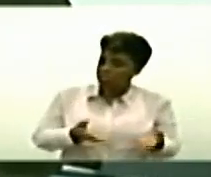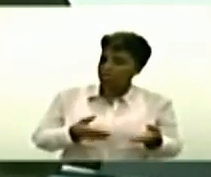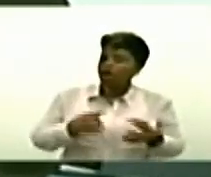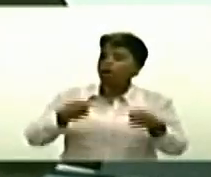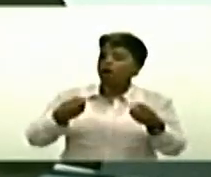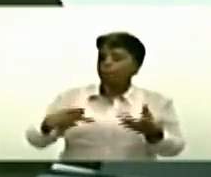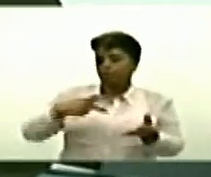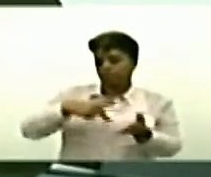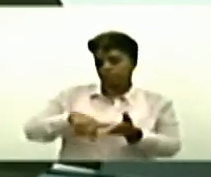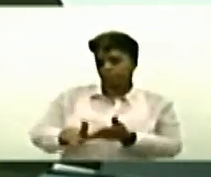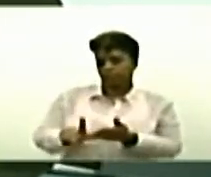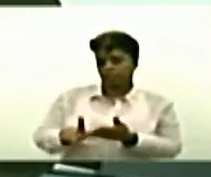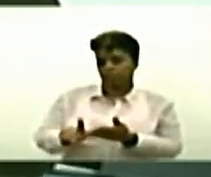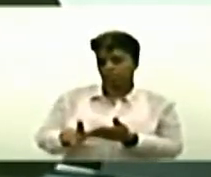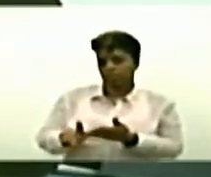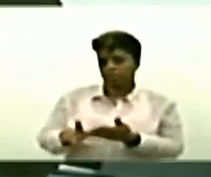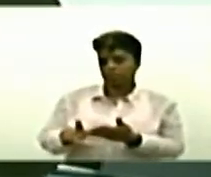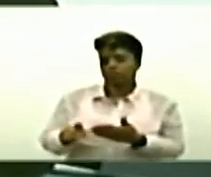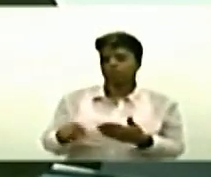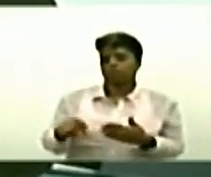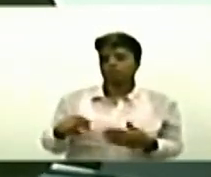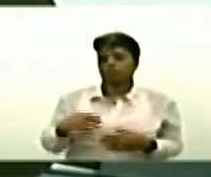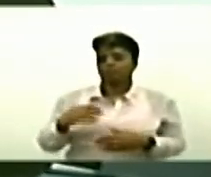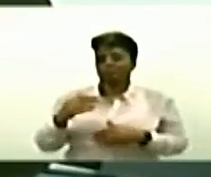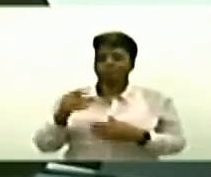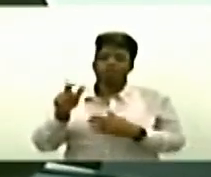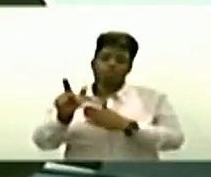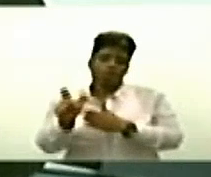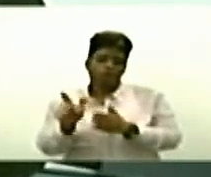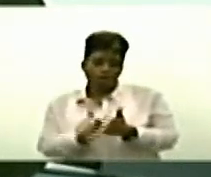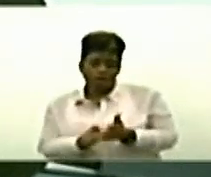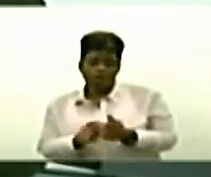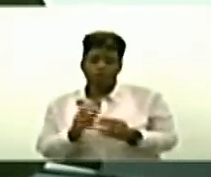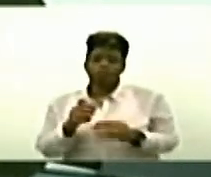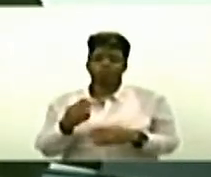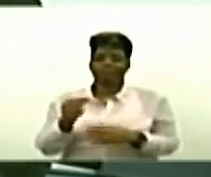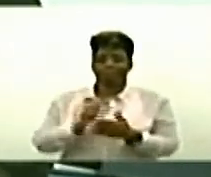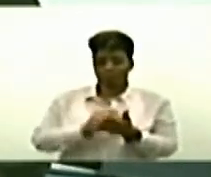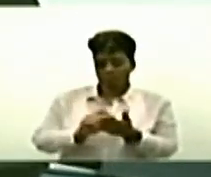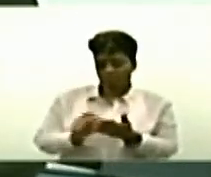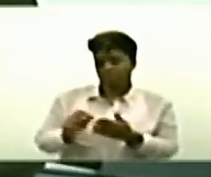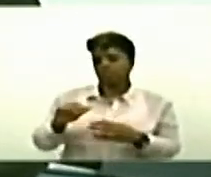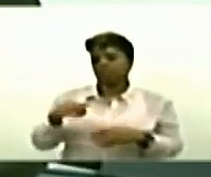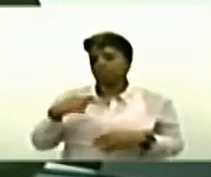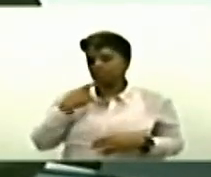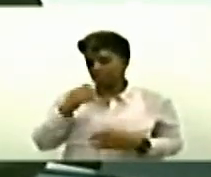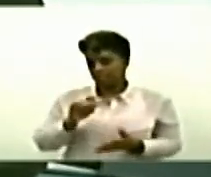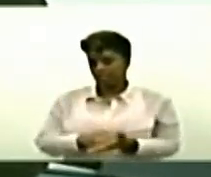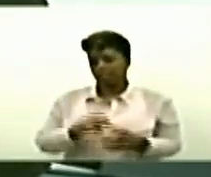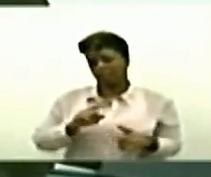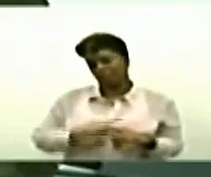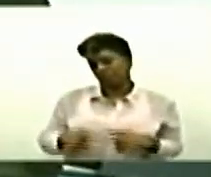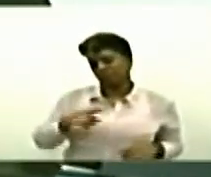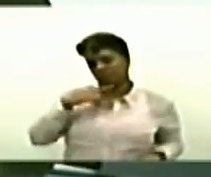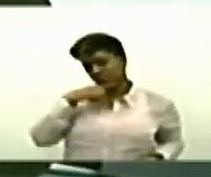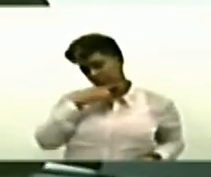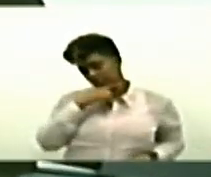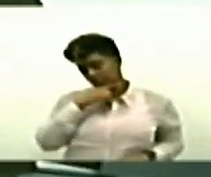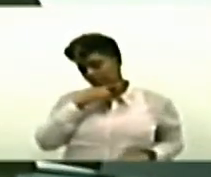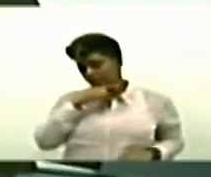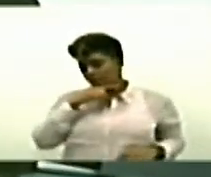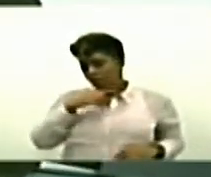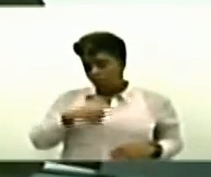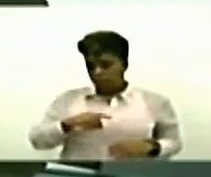procedural and based on legislation, how it is crafted. It is stated like that. But obviously, we have the Department of